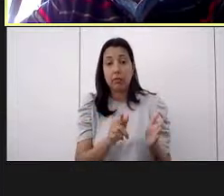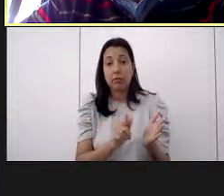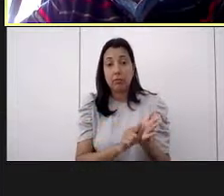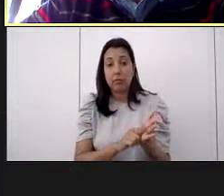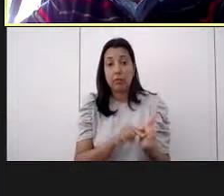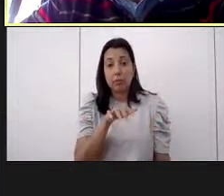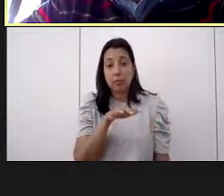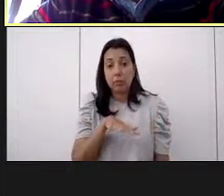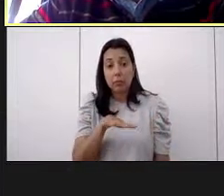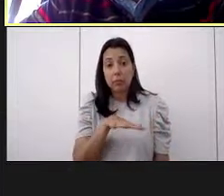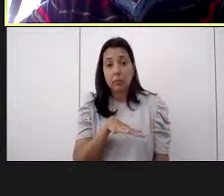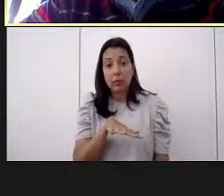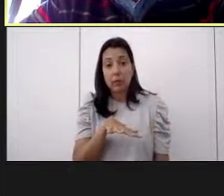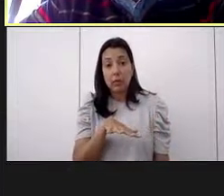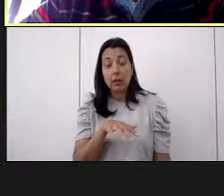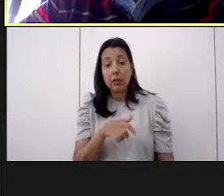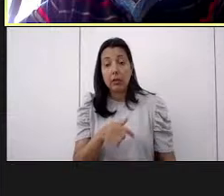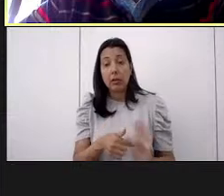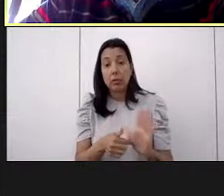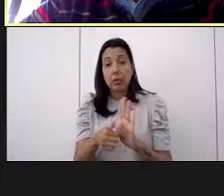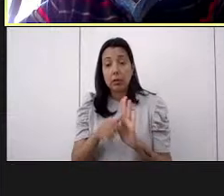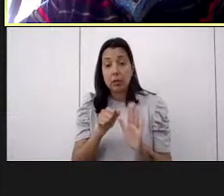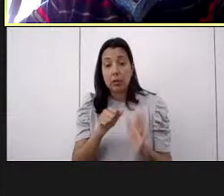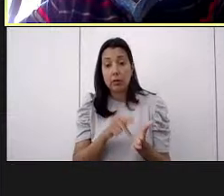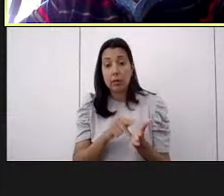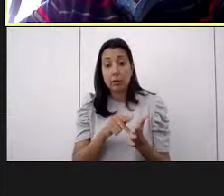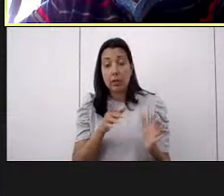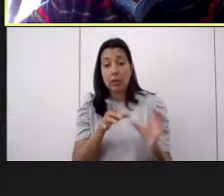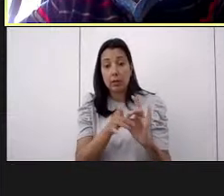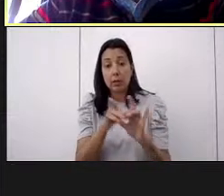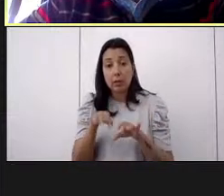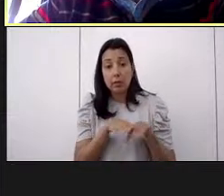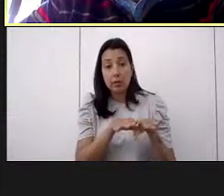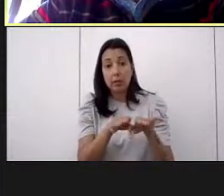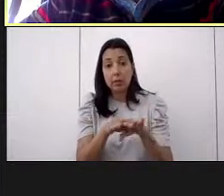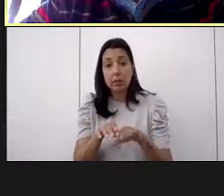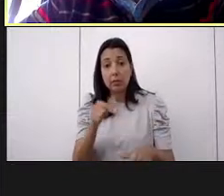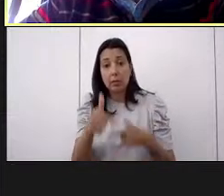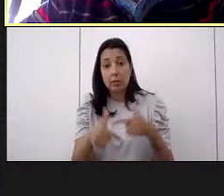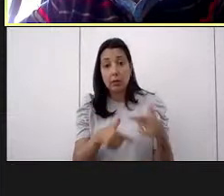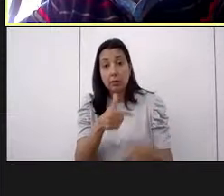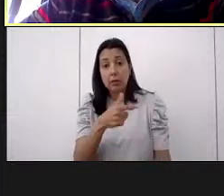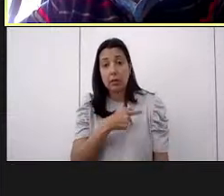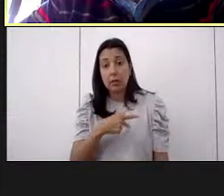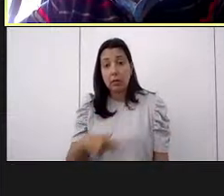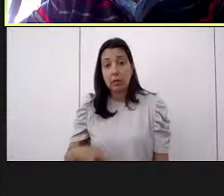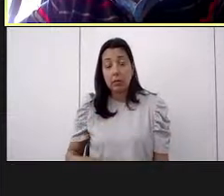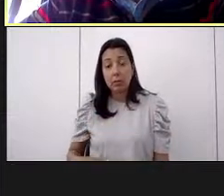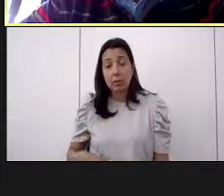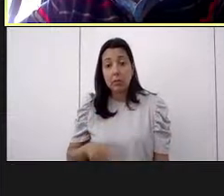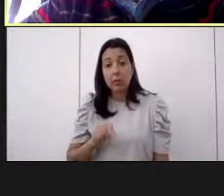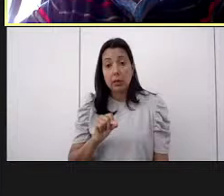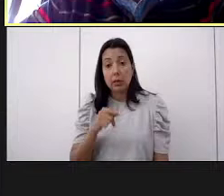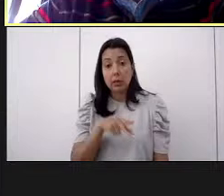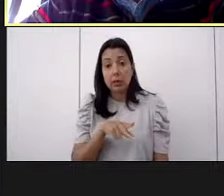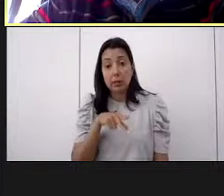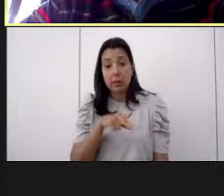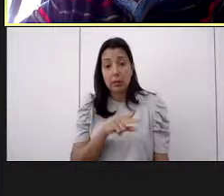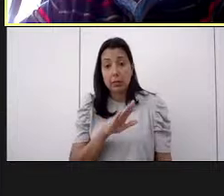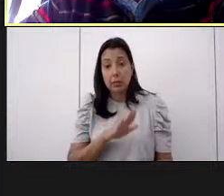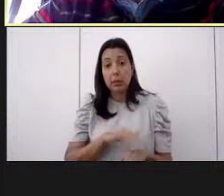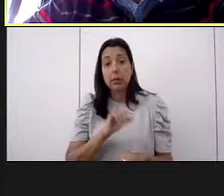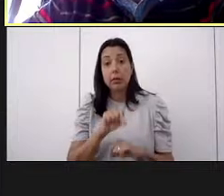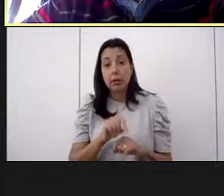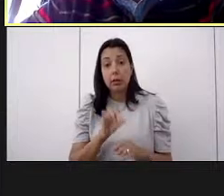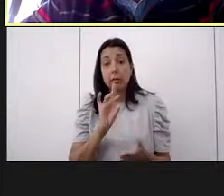judge. If legal actors matter more than previously in the making of public action, this is also the case for